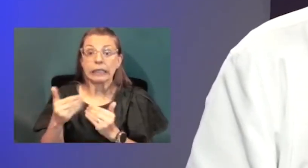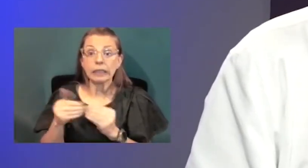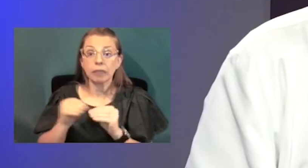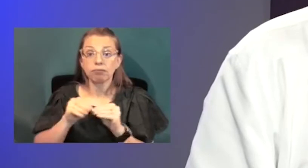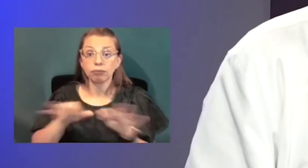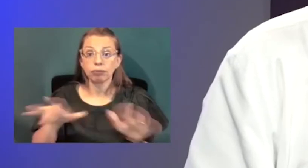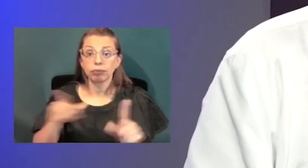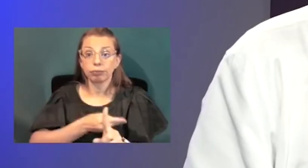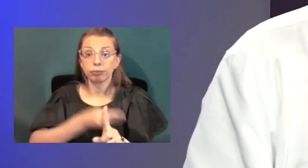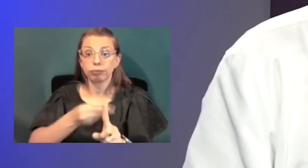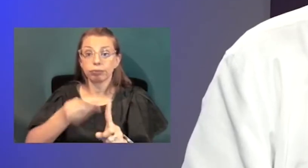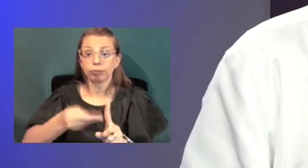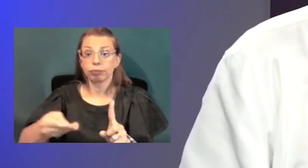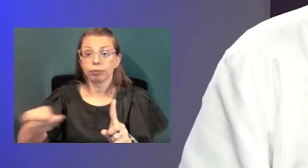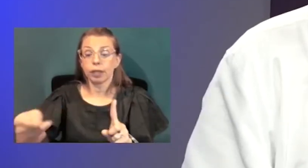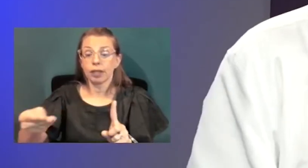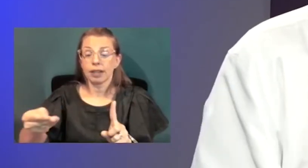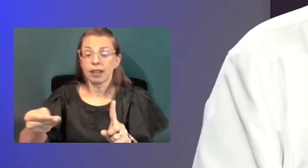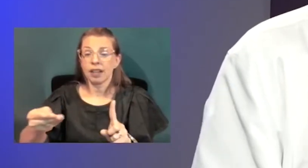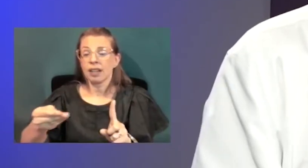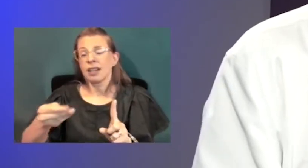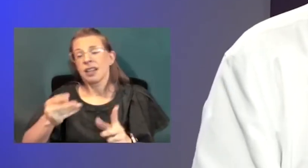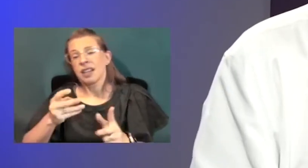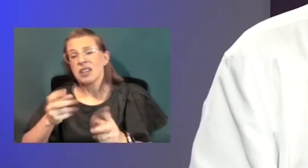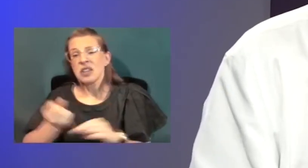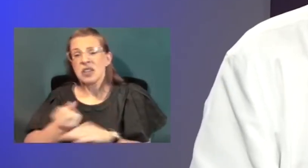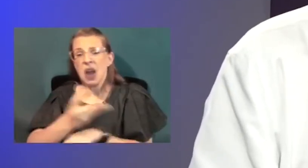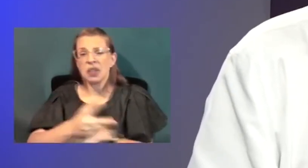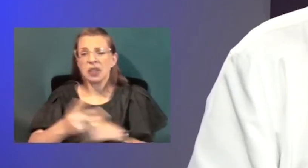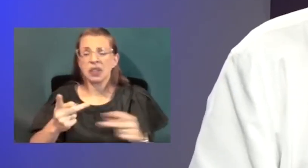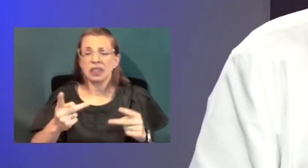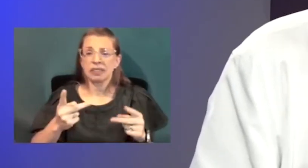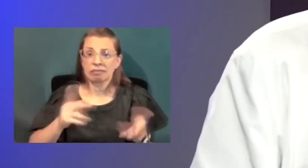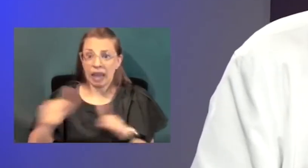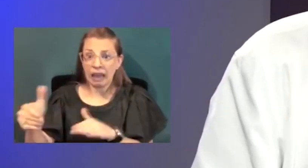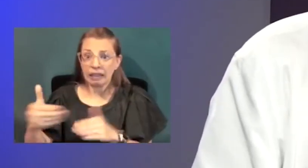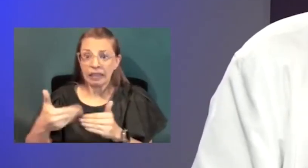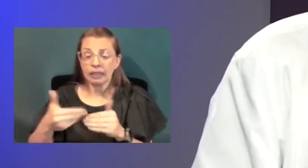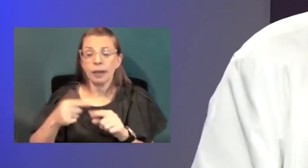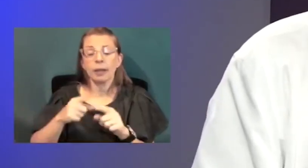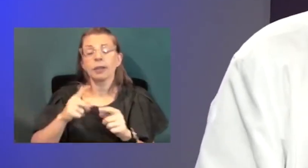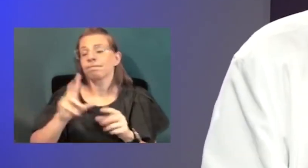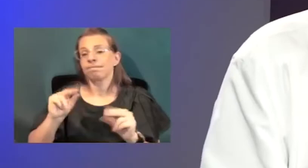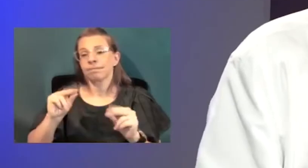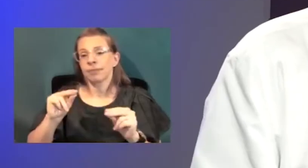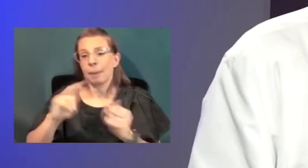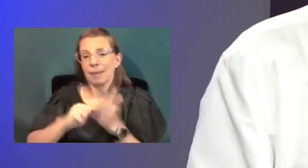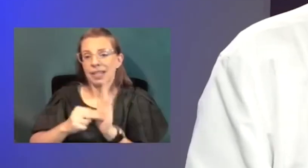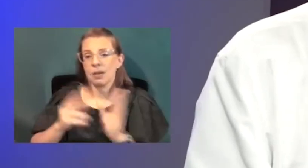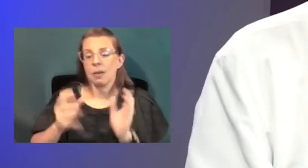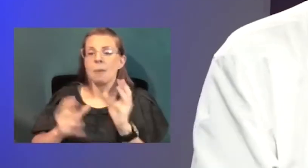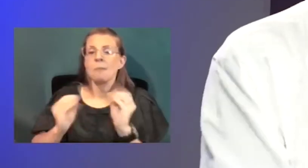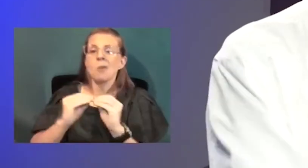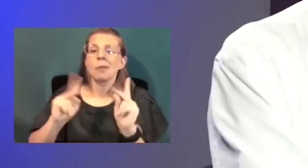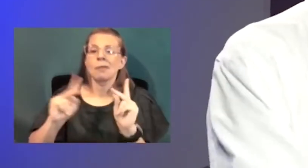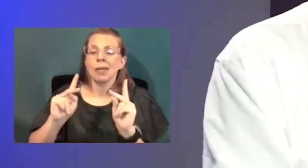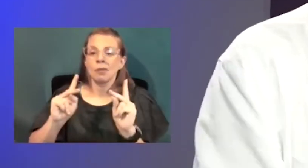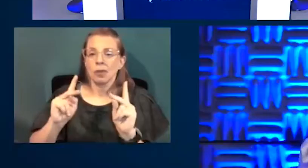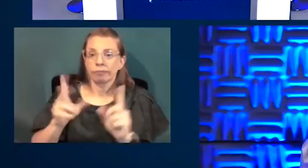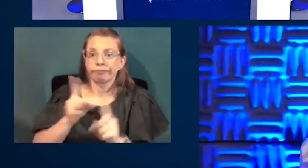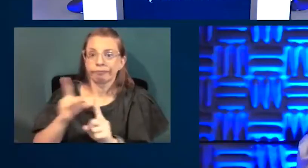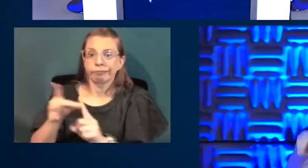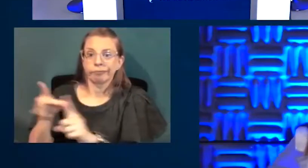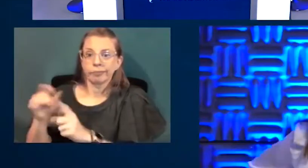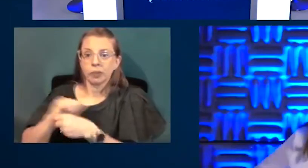probably not more deadly per se. It's just you're going to have more people have it, so you have more deaths because of that, because of its transmissibility. All right,